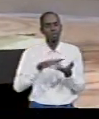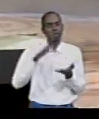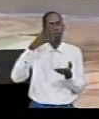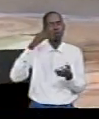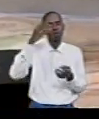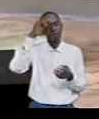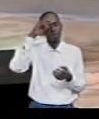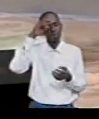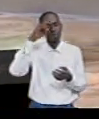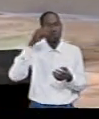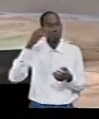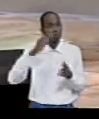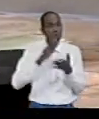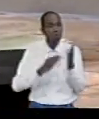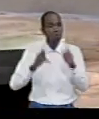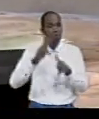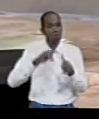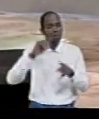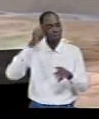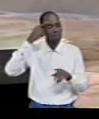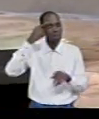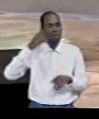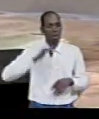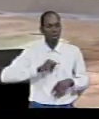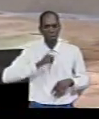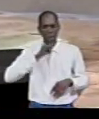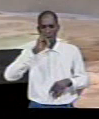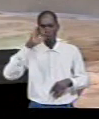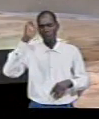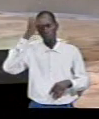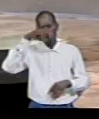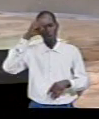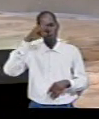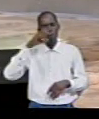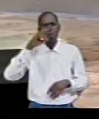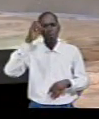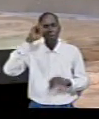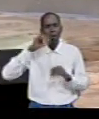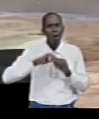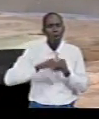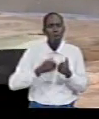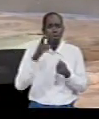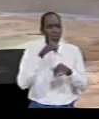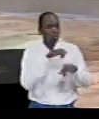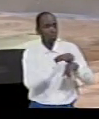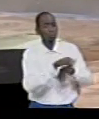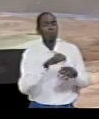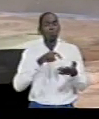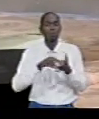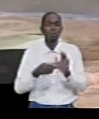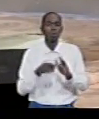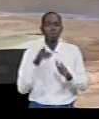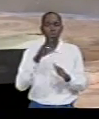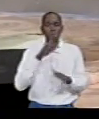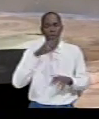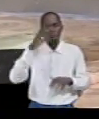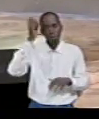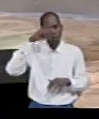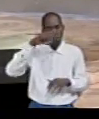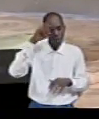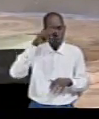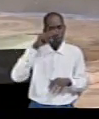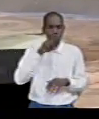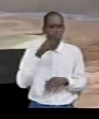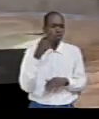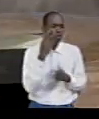not telling the truth. Wisdom is avoiding the truth. Wisdom is not confronting error.